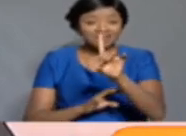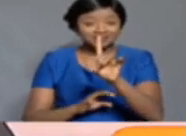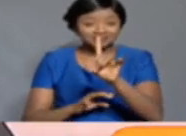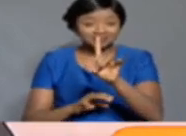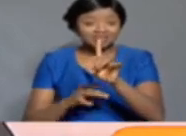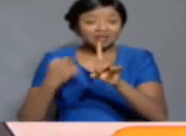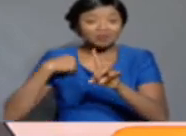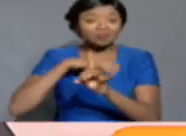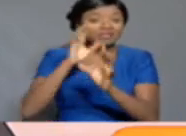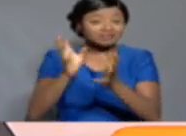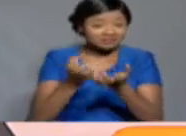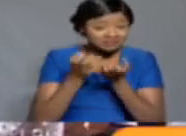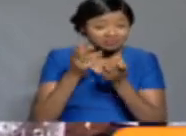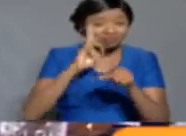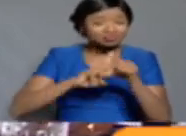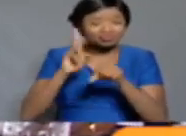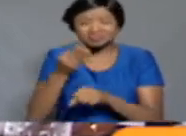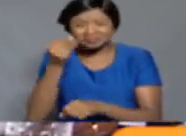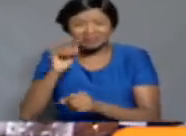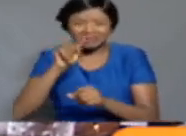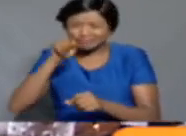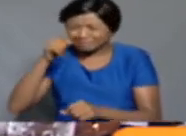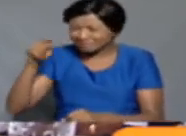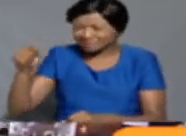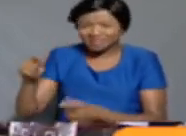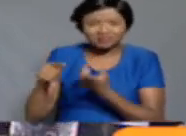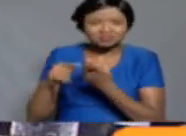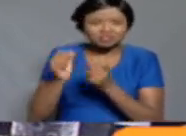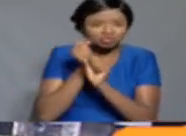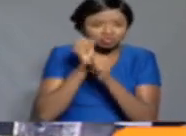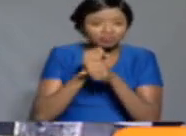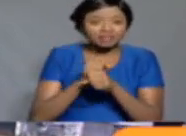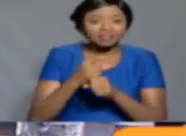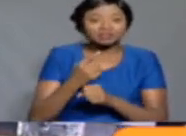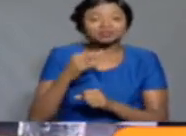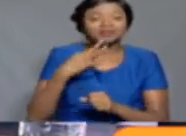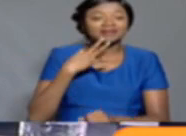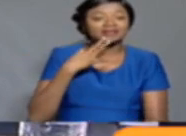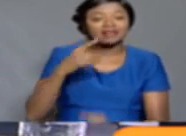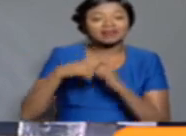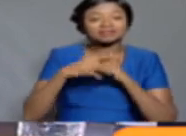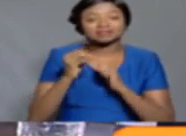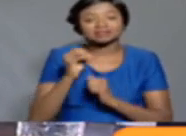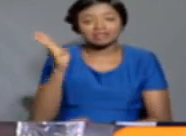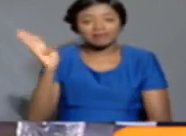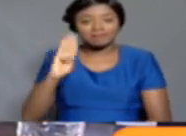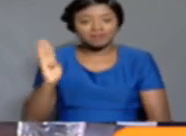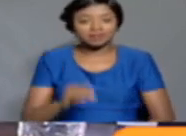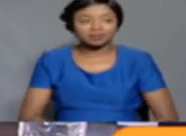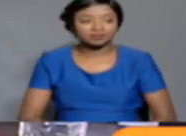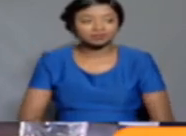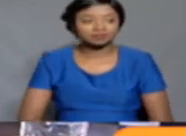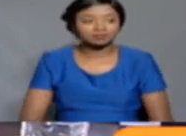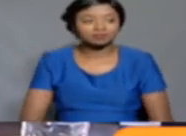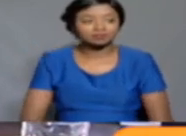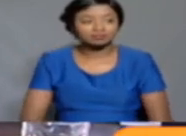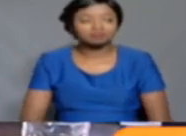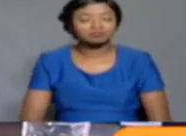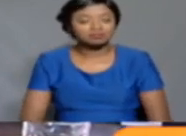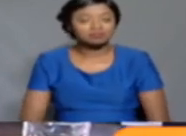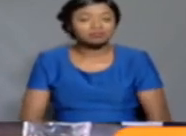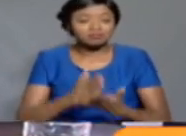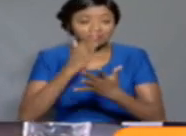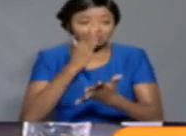need to spend these billions of shillings? Just actually, 360 billion. There you go. I walked in here, Yvonne, with a